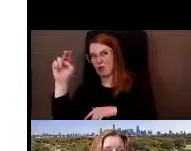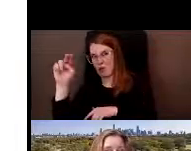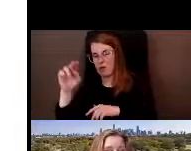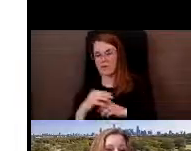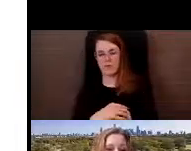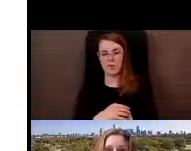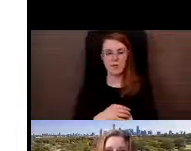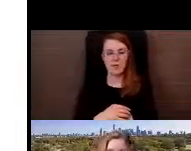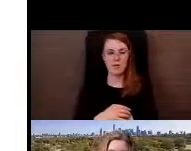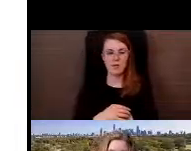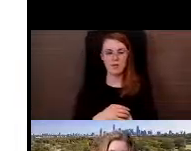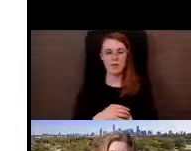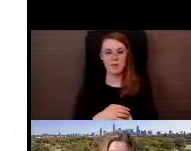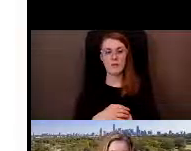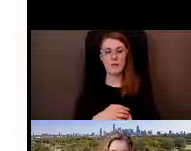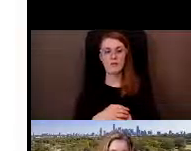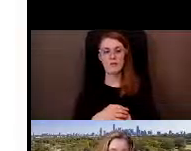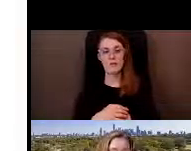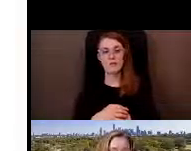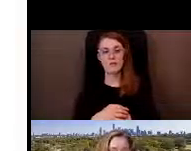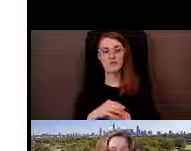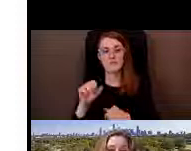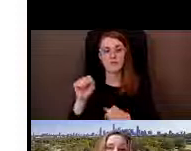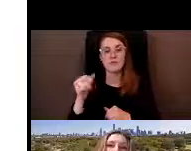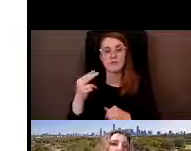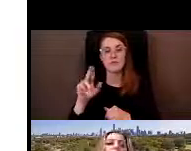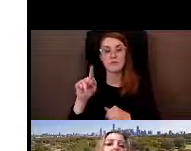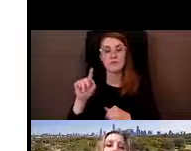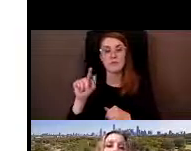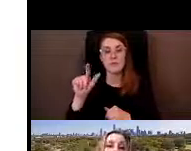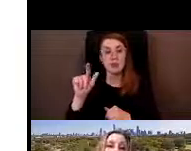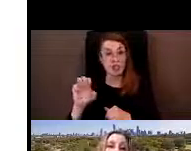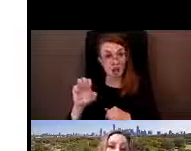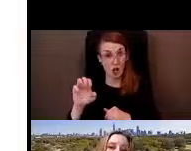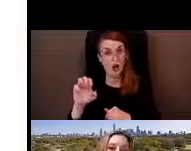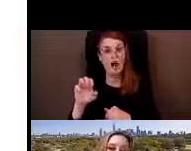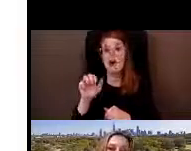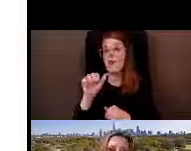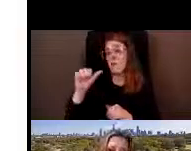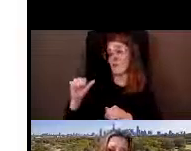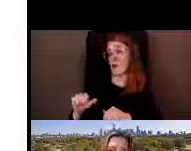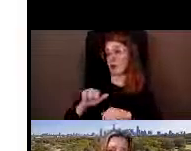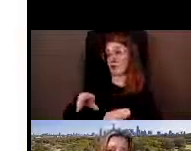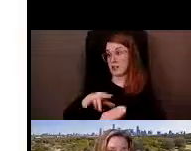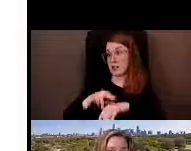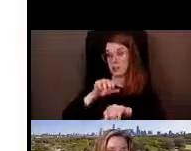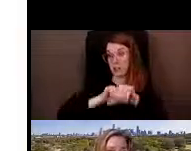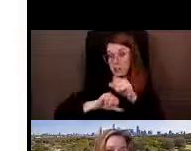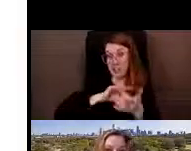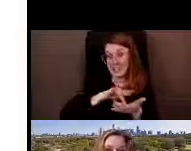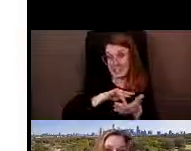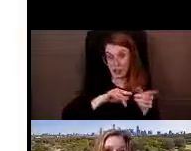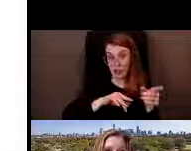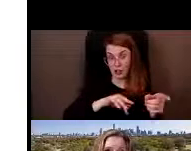The shuttle alignment, similar to the stitch concept, takes riders from the Austin Nature and Science Center here